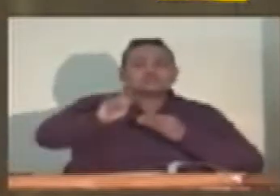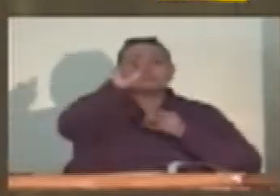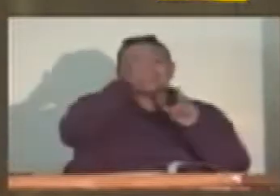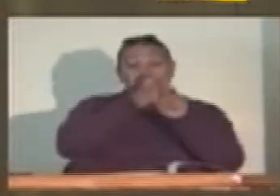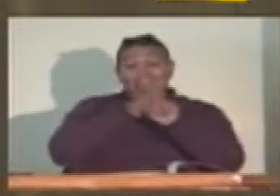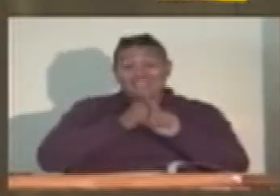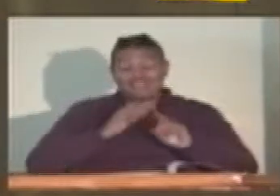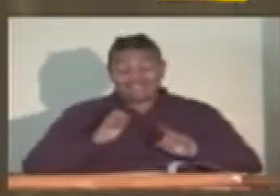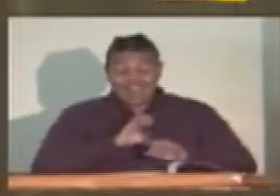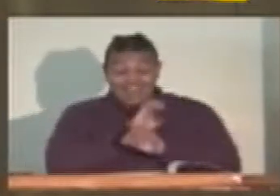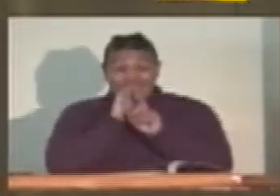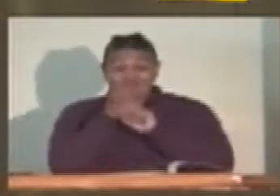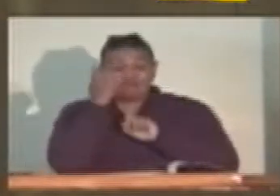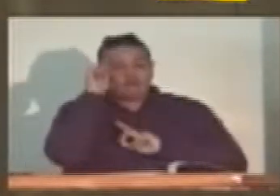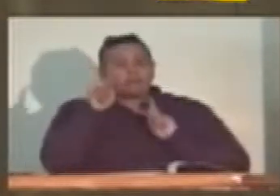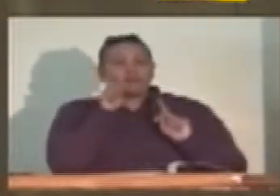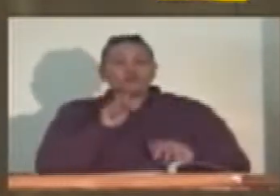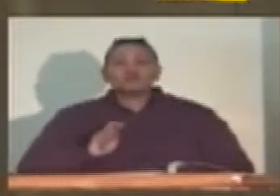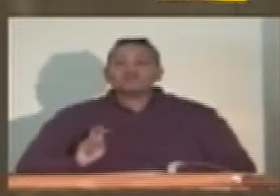for the traveling public